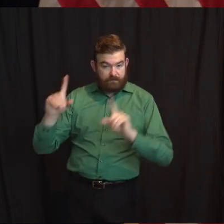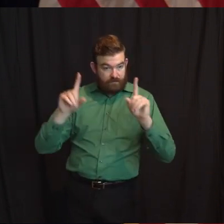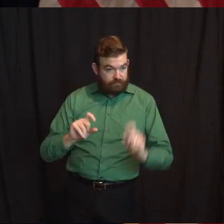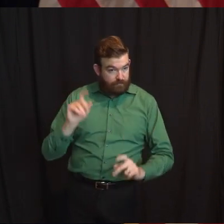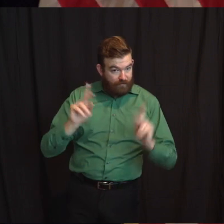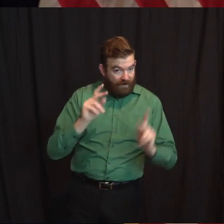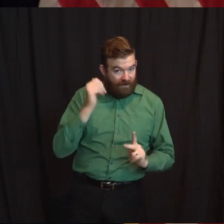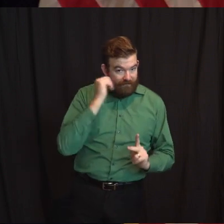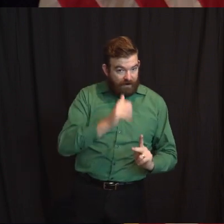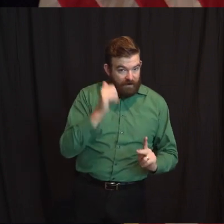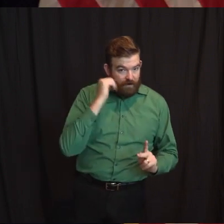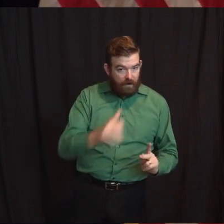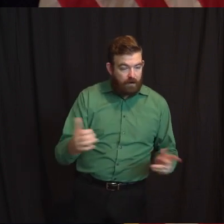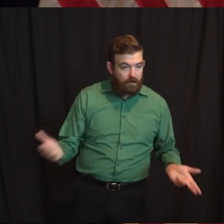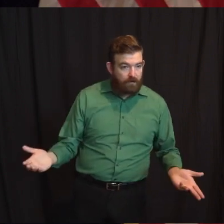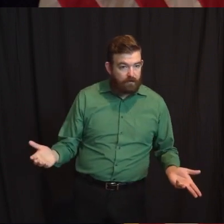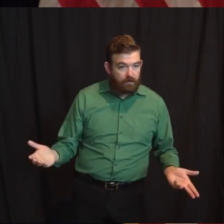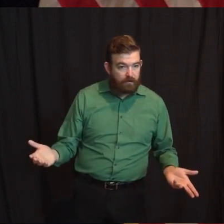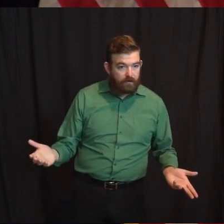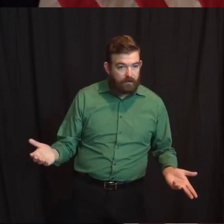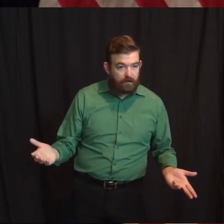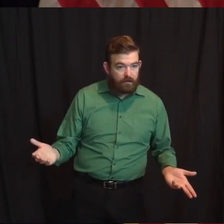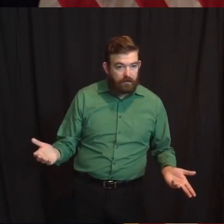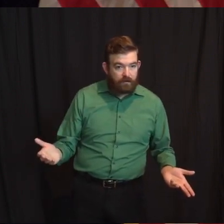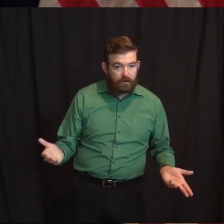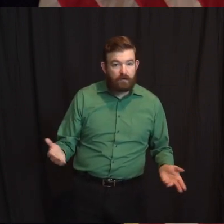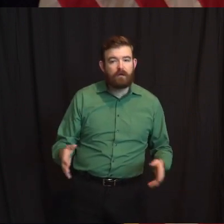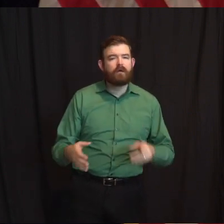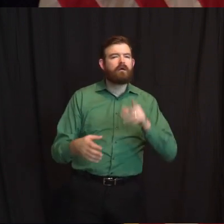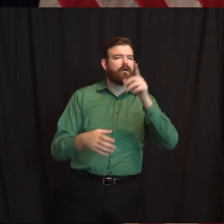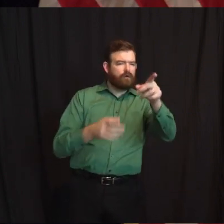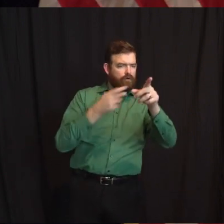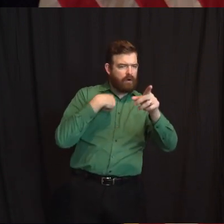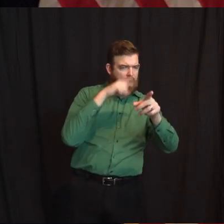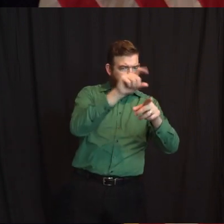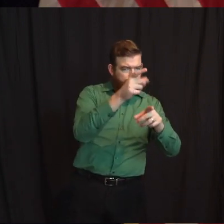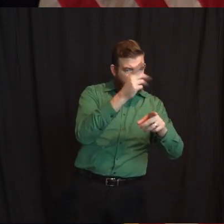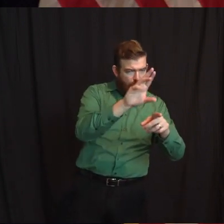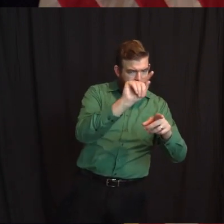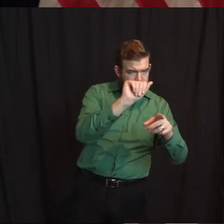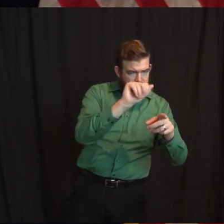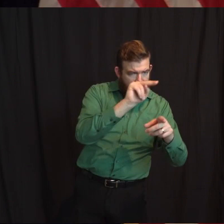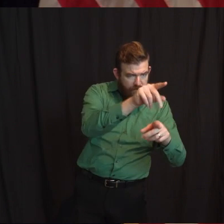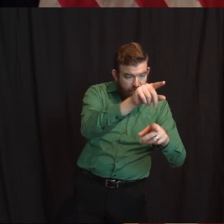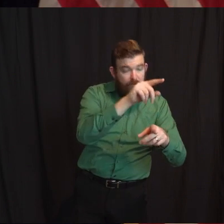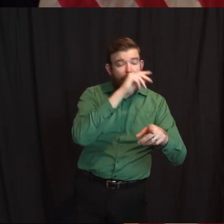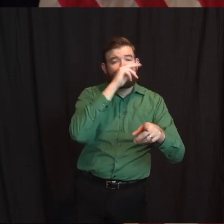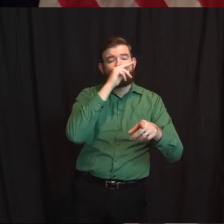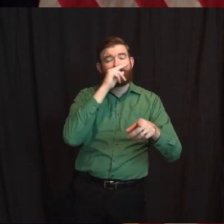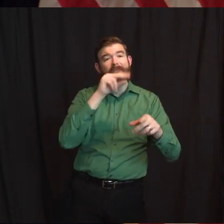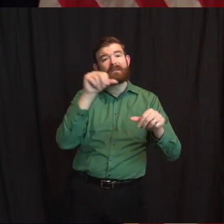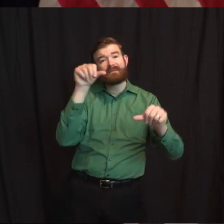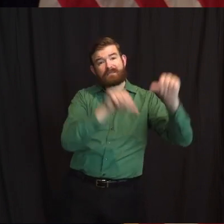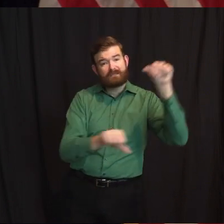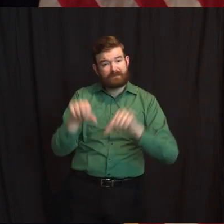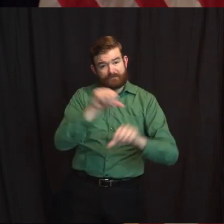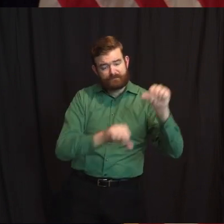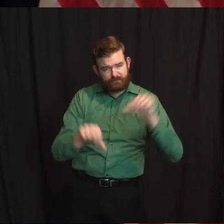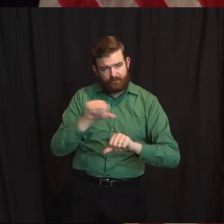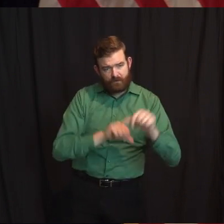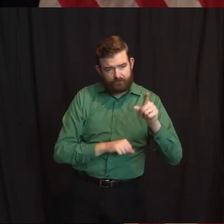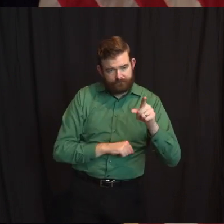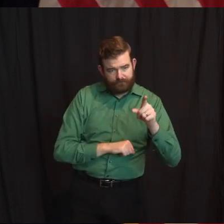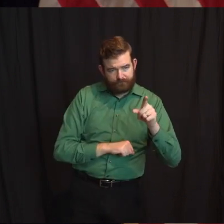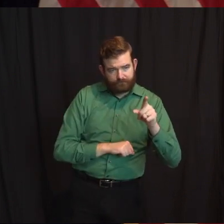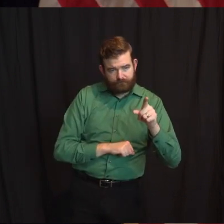second question is for Dr. Tan, just on the science of coronavirus. I could have sworn that was your second question, but maybe I'm missing. Go